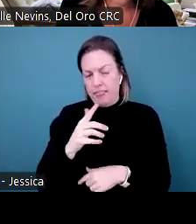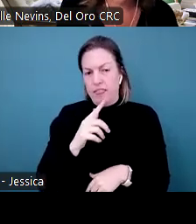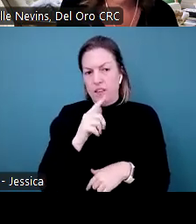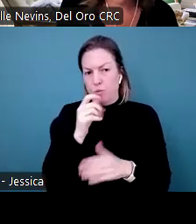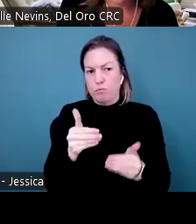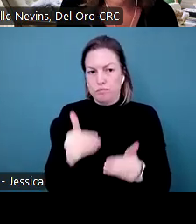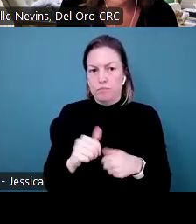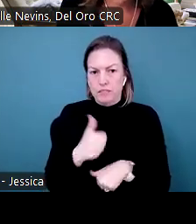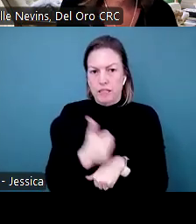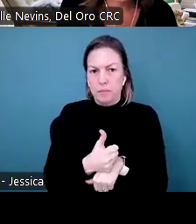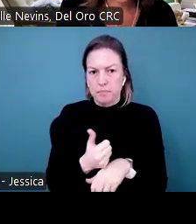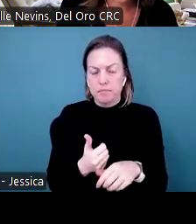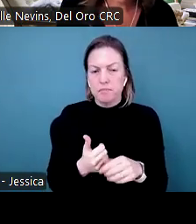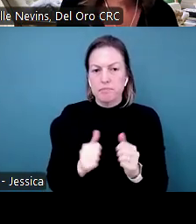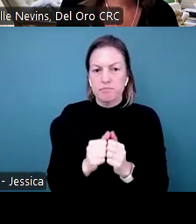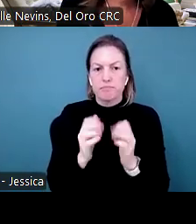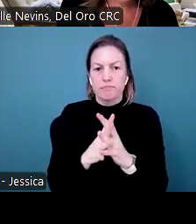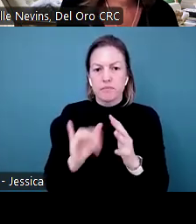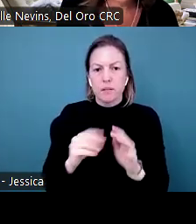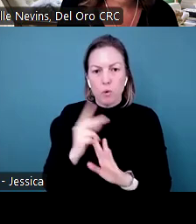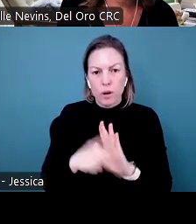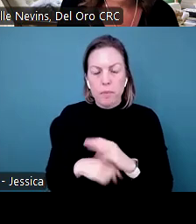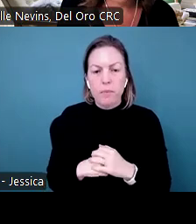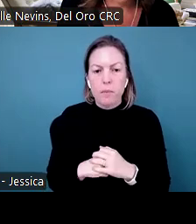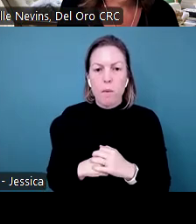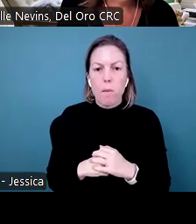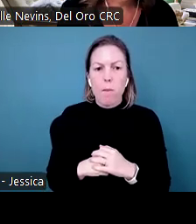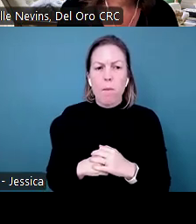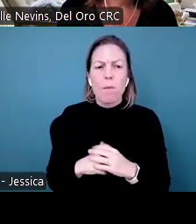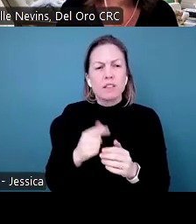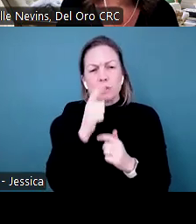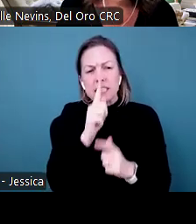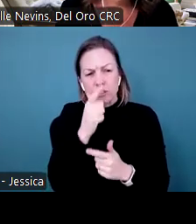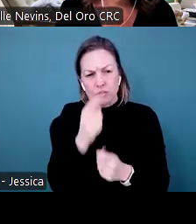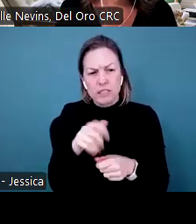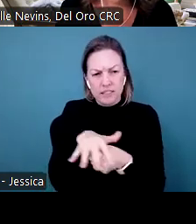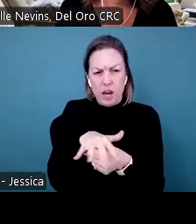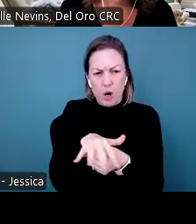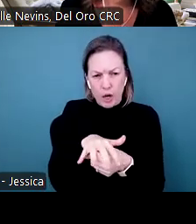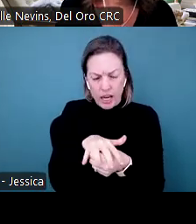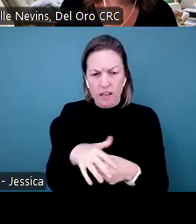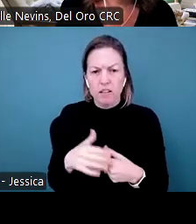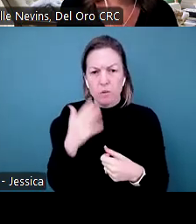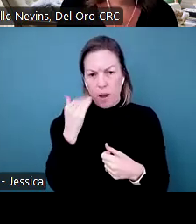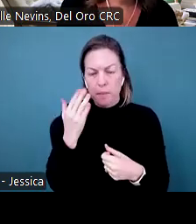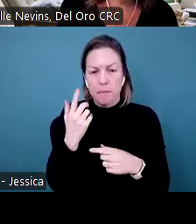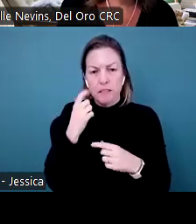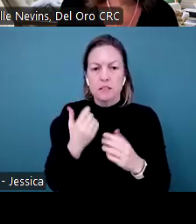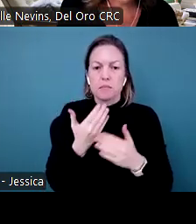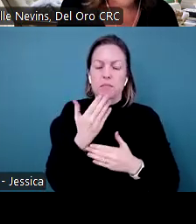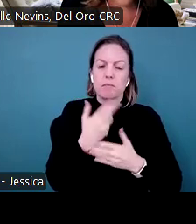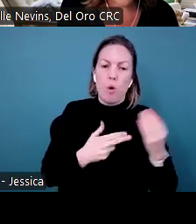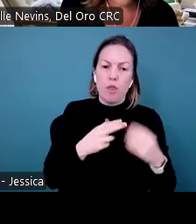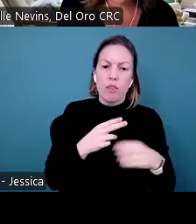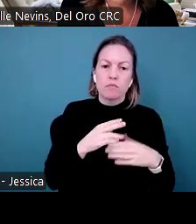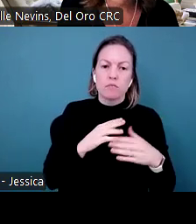California counties. We actually have a very unique geographic area of both urban and